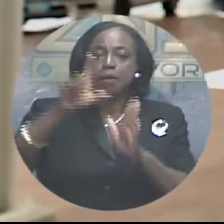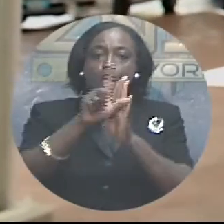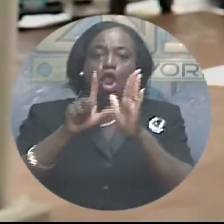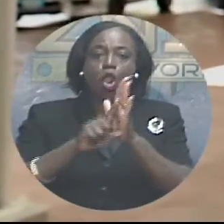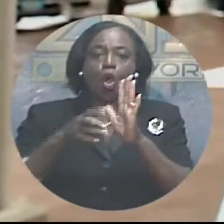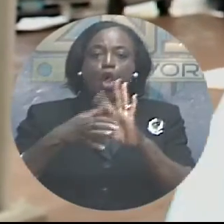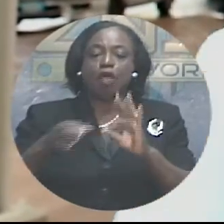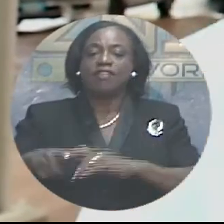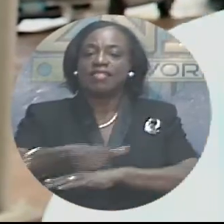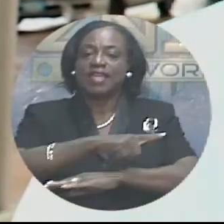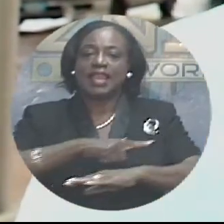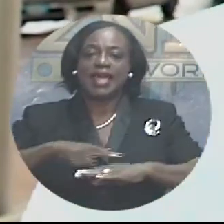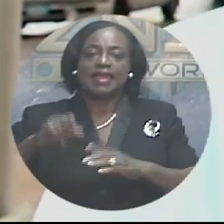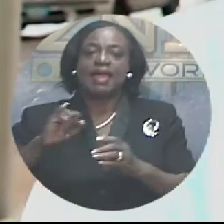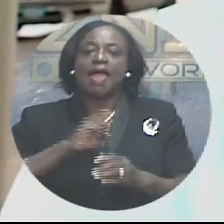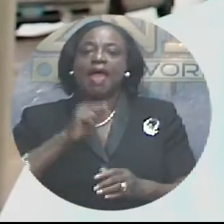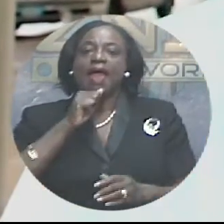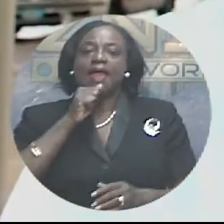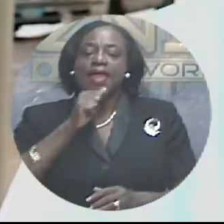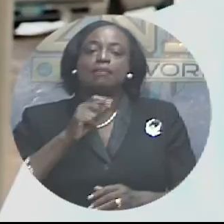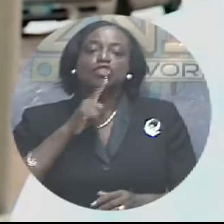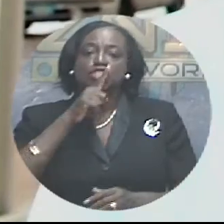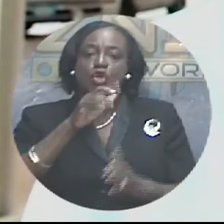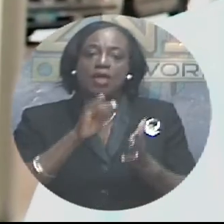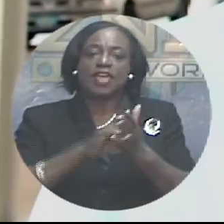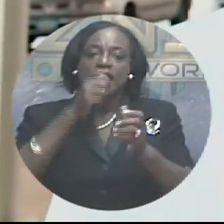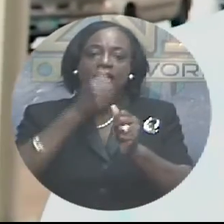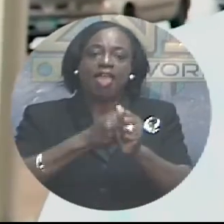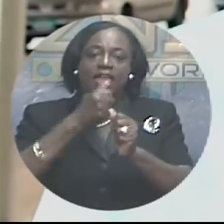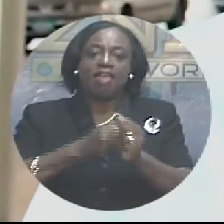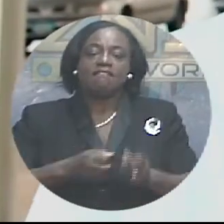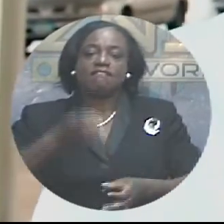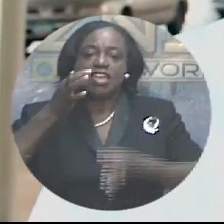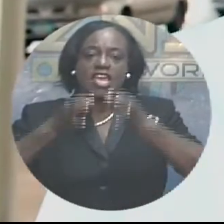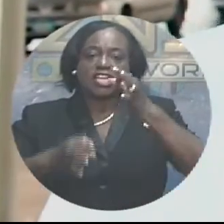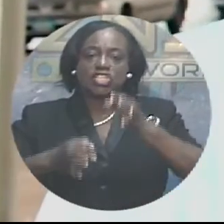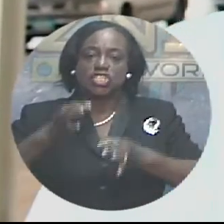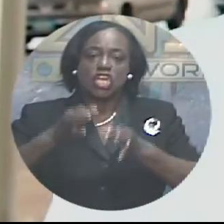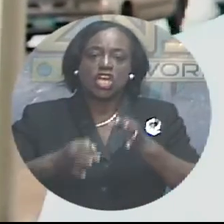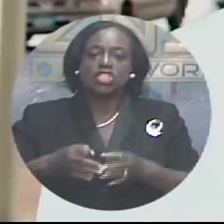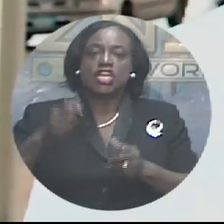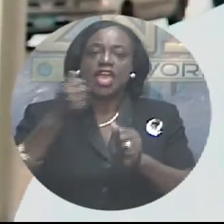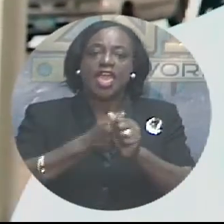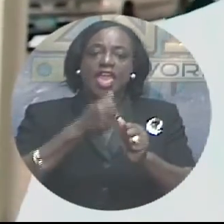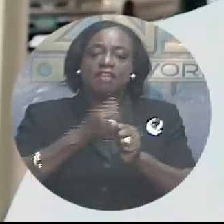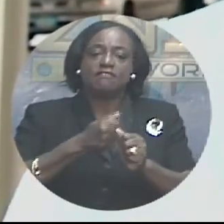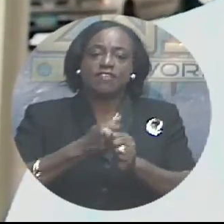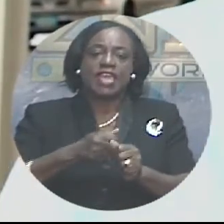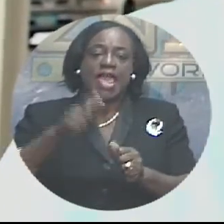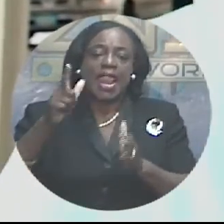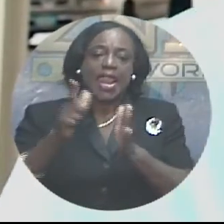I am sure that every judge, every magistrate, every legal thinking person, quite frankly, any Bahamian,